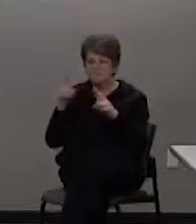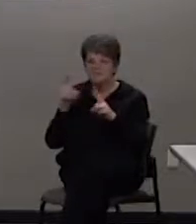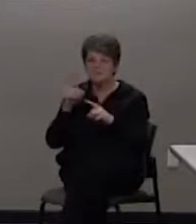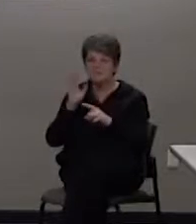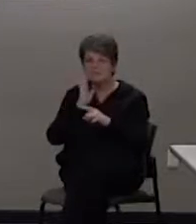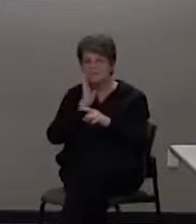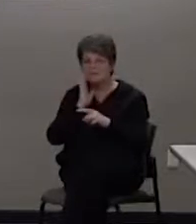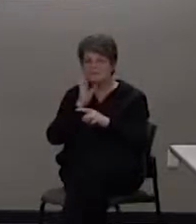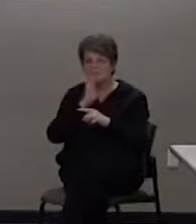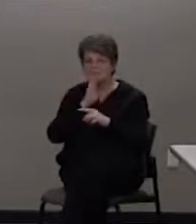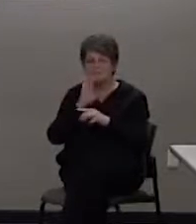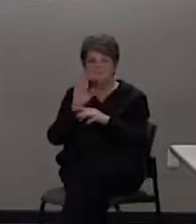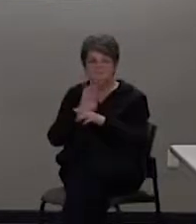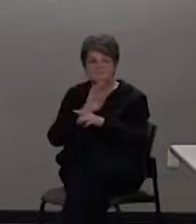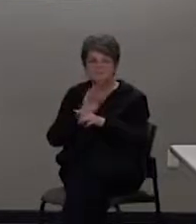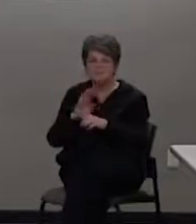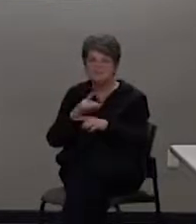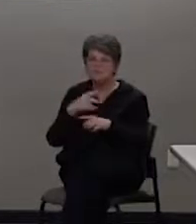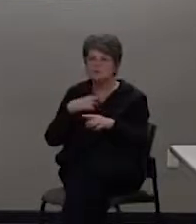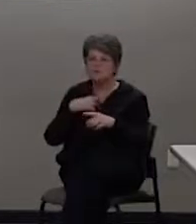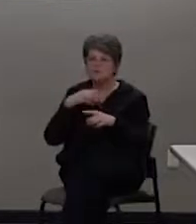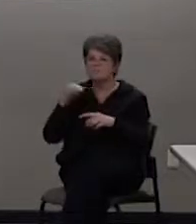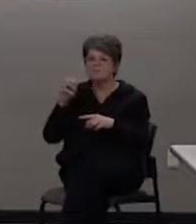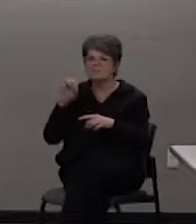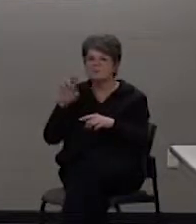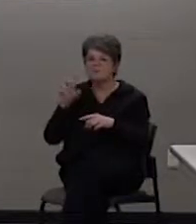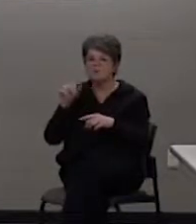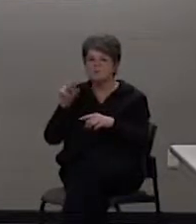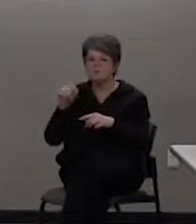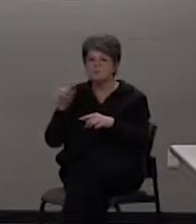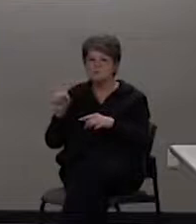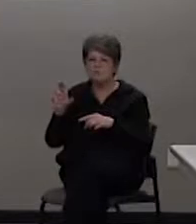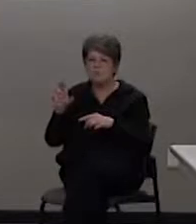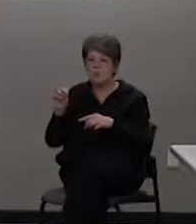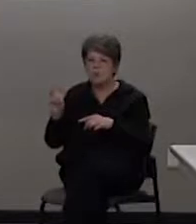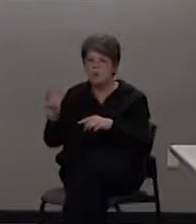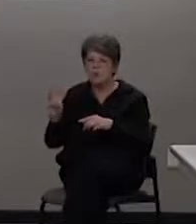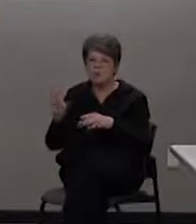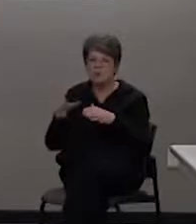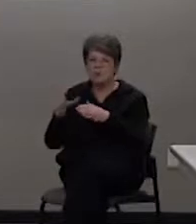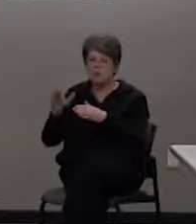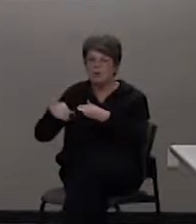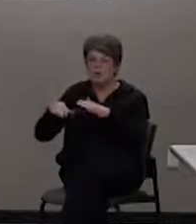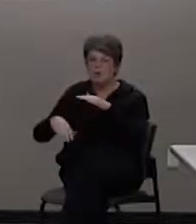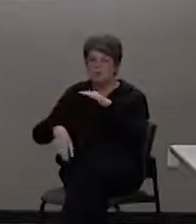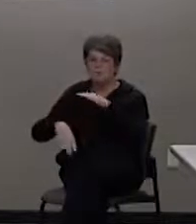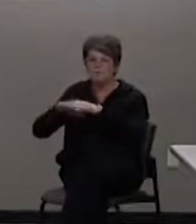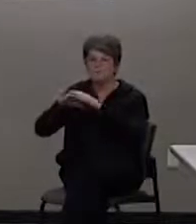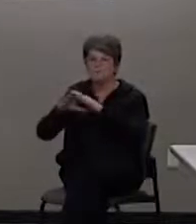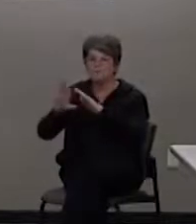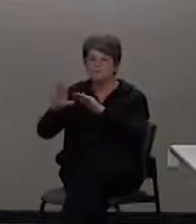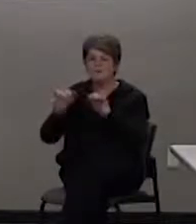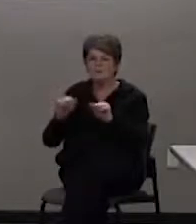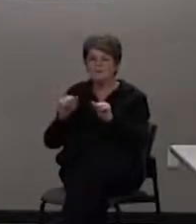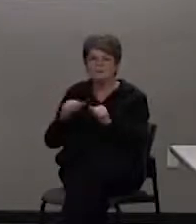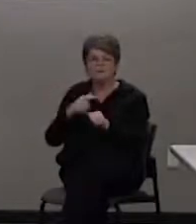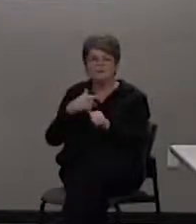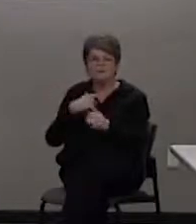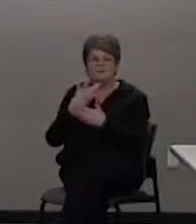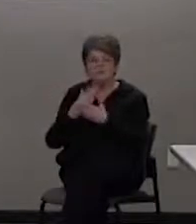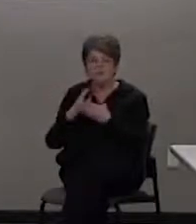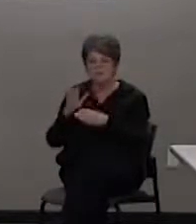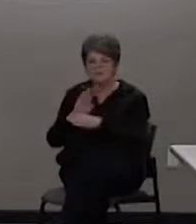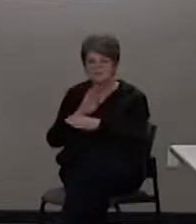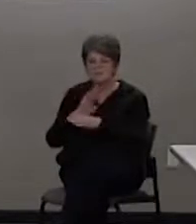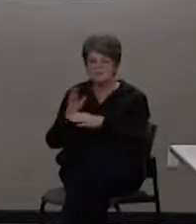bed and breakfast business. You have Merchants Row that I don't think has maximized what its potential is. You have some businesses